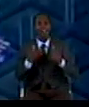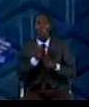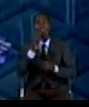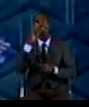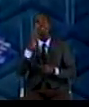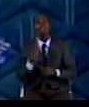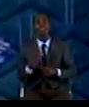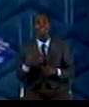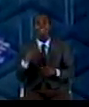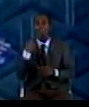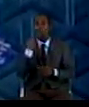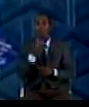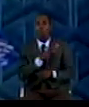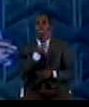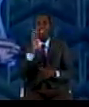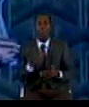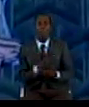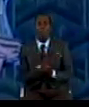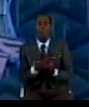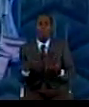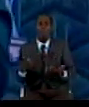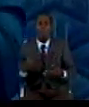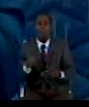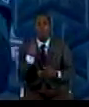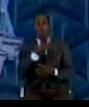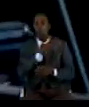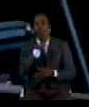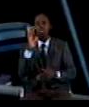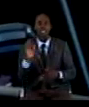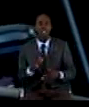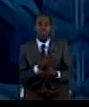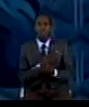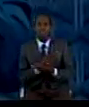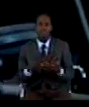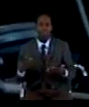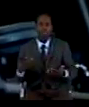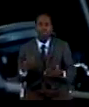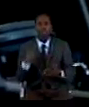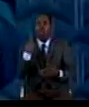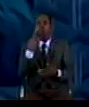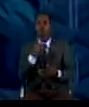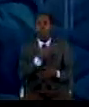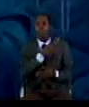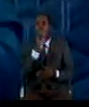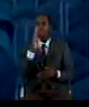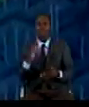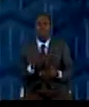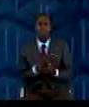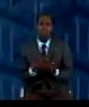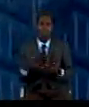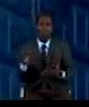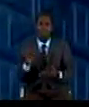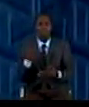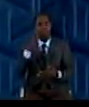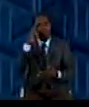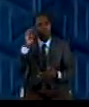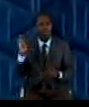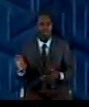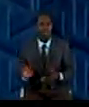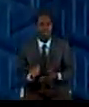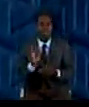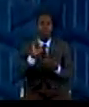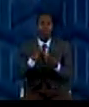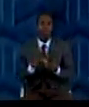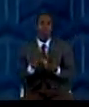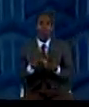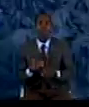I have a God who never fails. Who never fails. Who never fails.